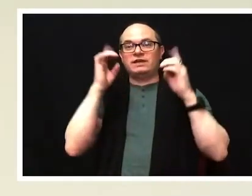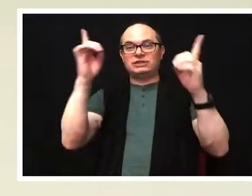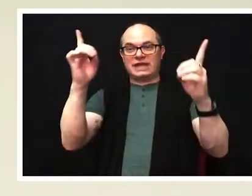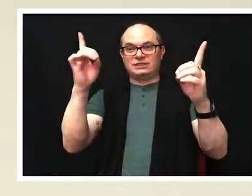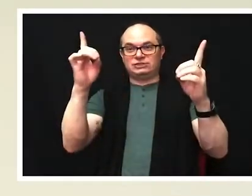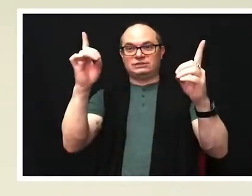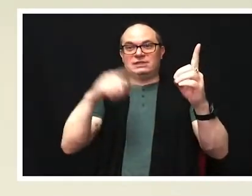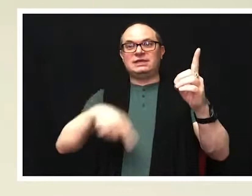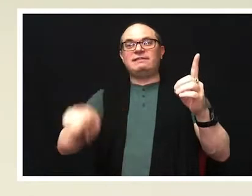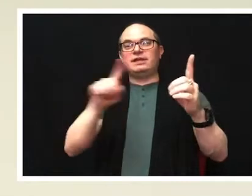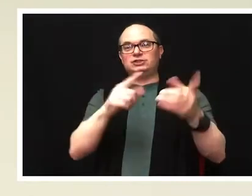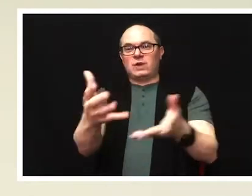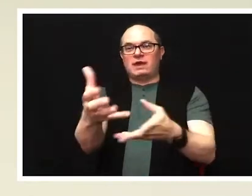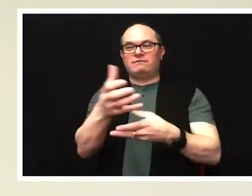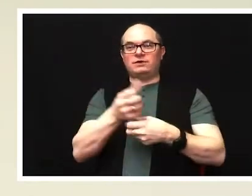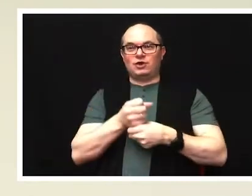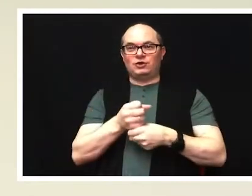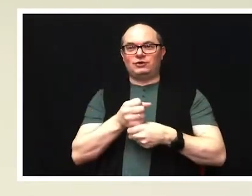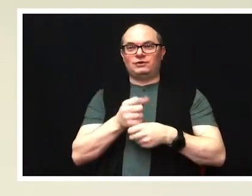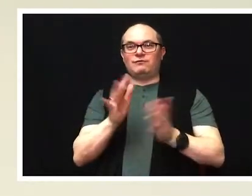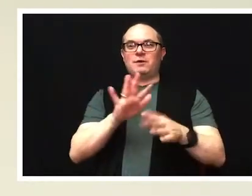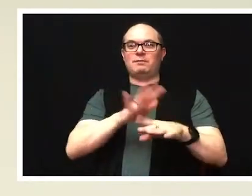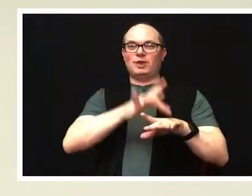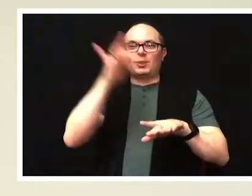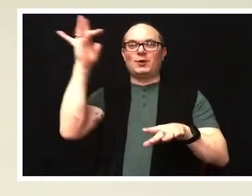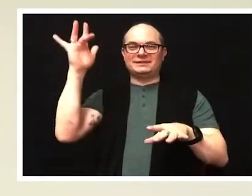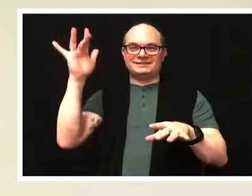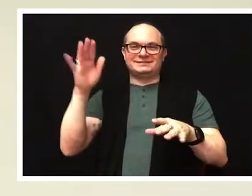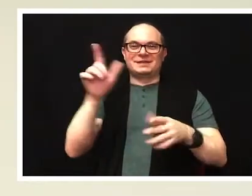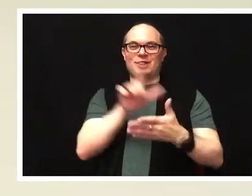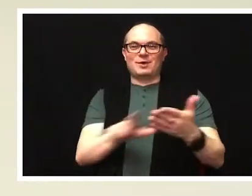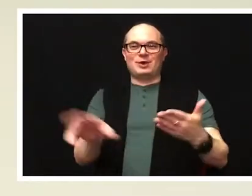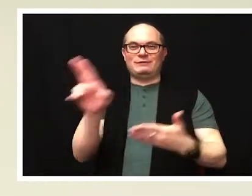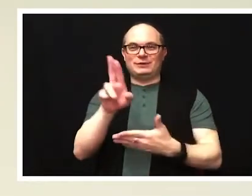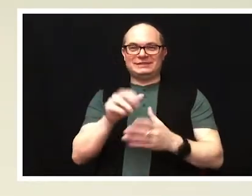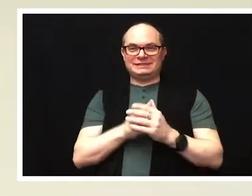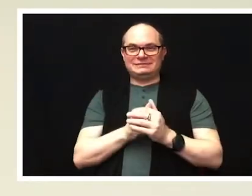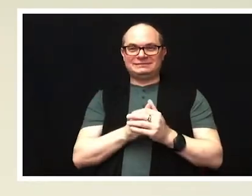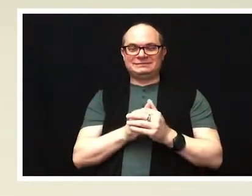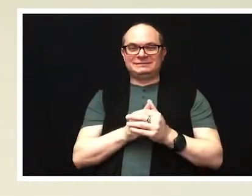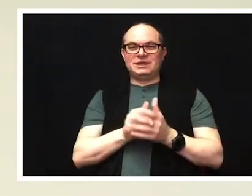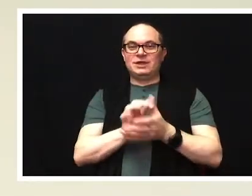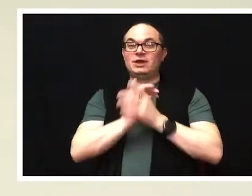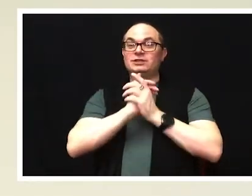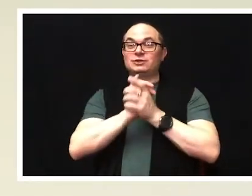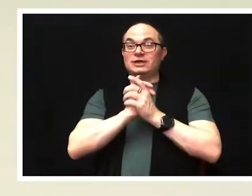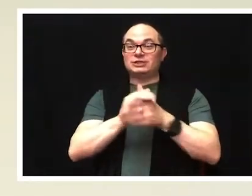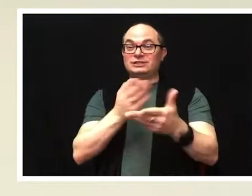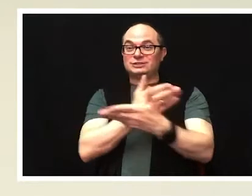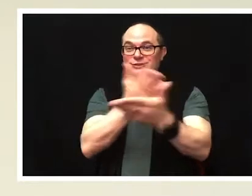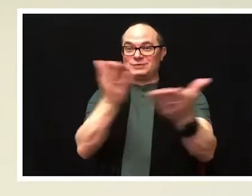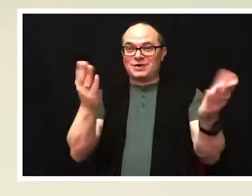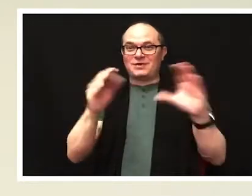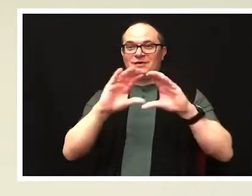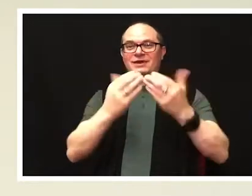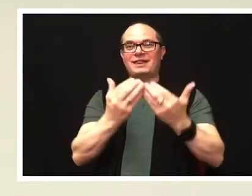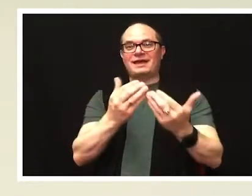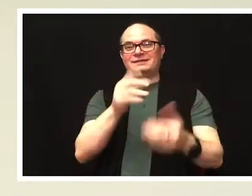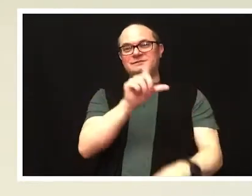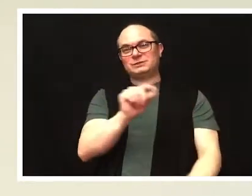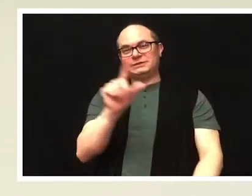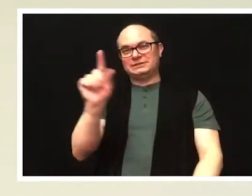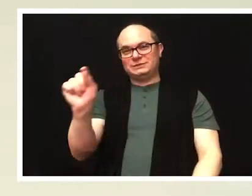education that you all have obtained from our glorious Lamar University. So congrats again to you all, class